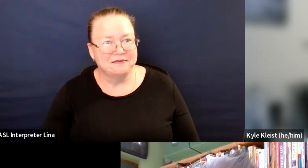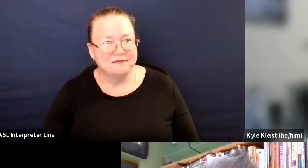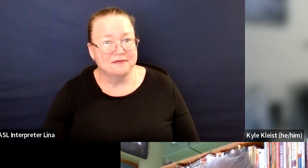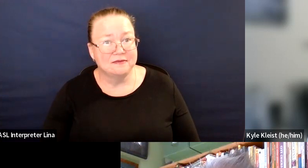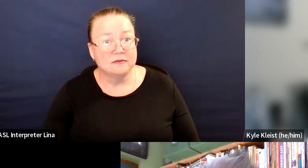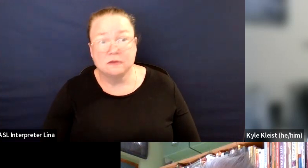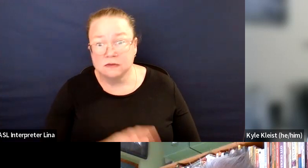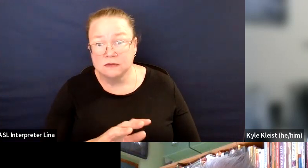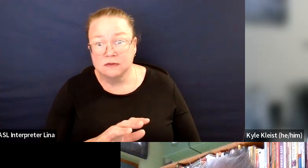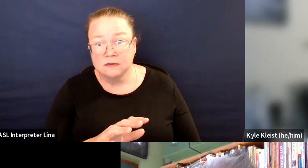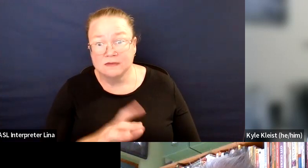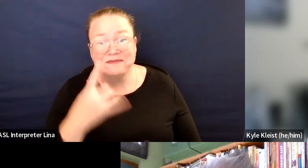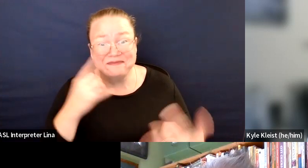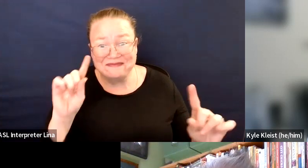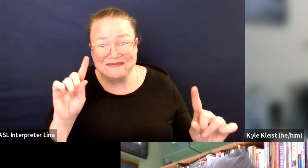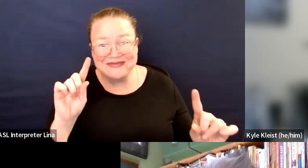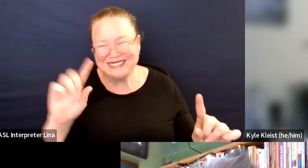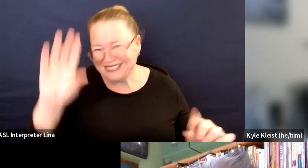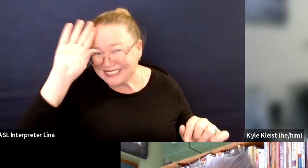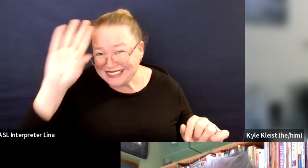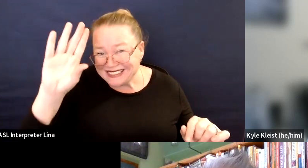Oh, There we go. Angelina. Hi.